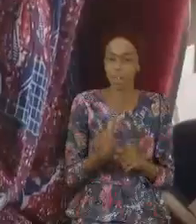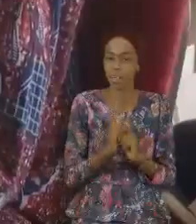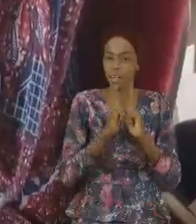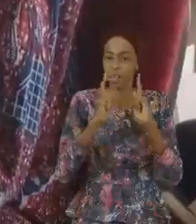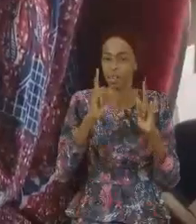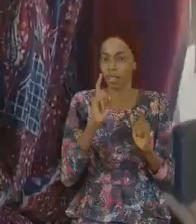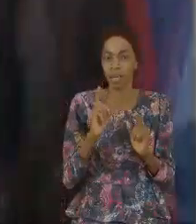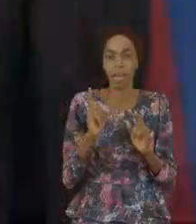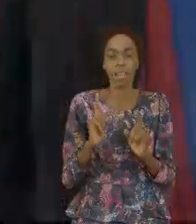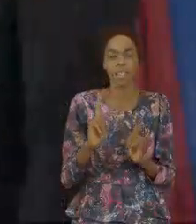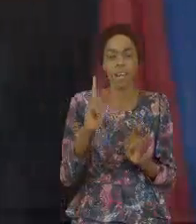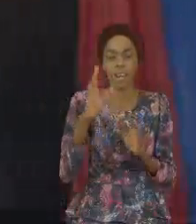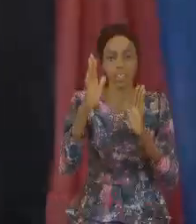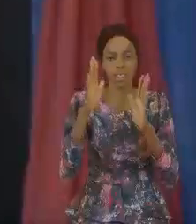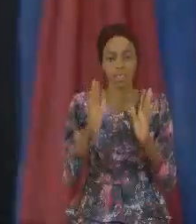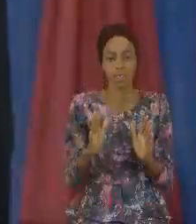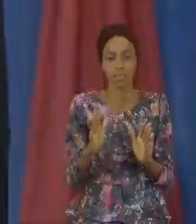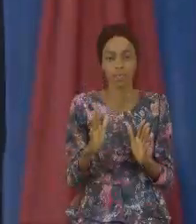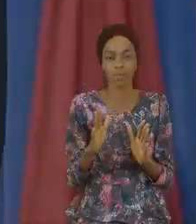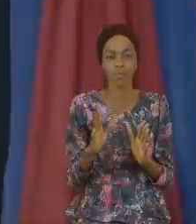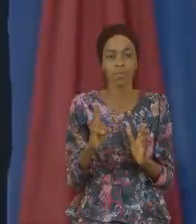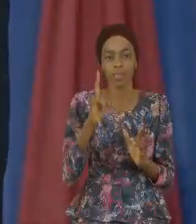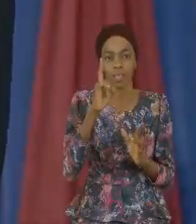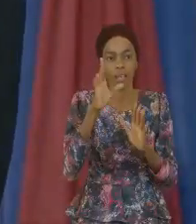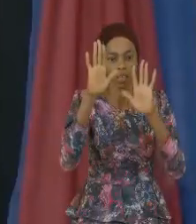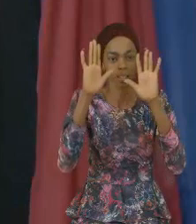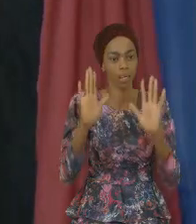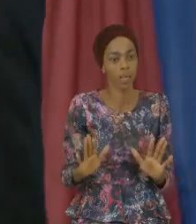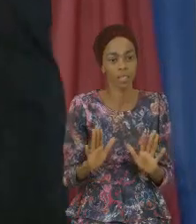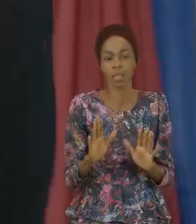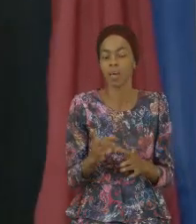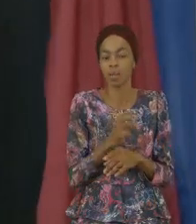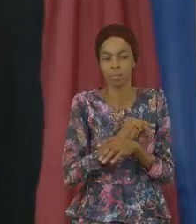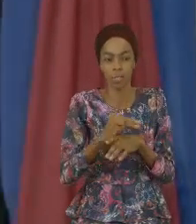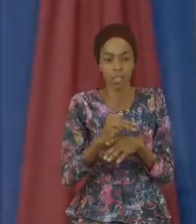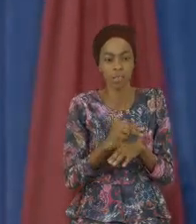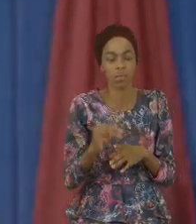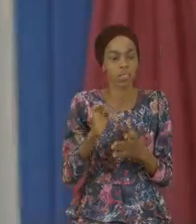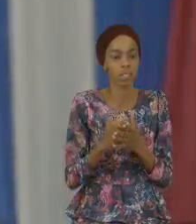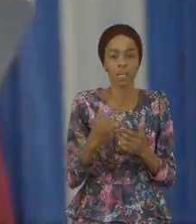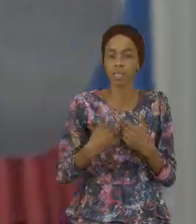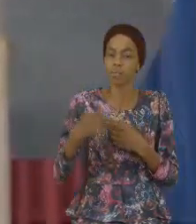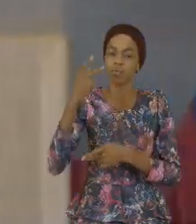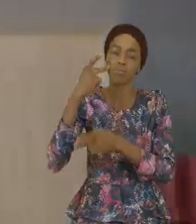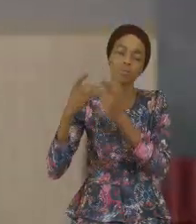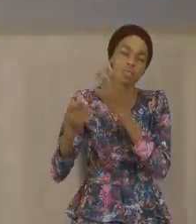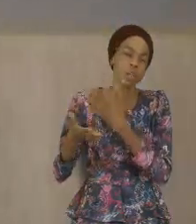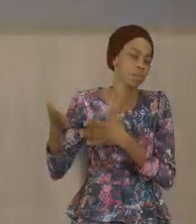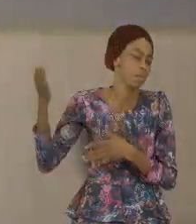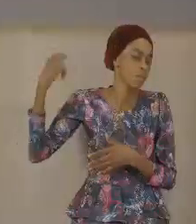had been prophesied way beyond before even his fathers and grandfathers were born. A ministry